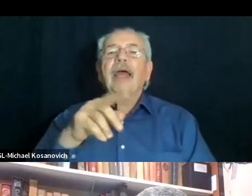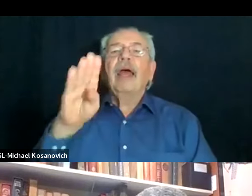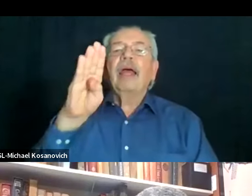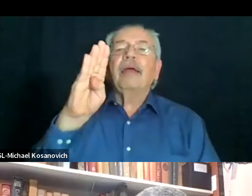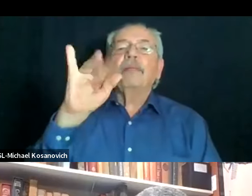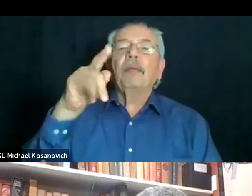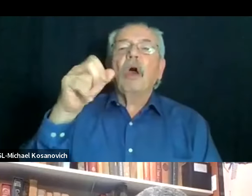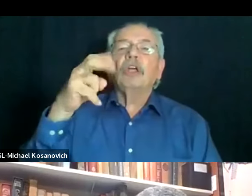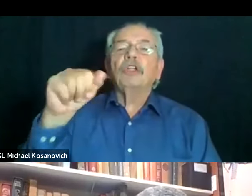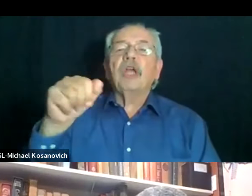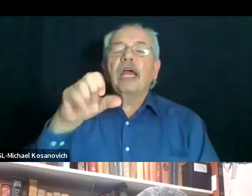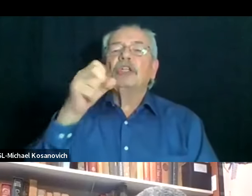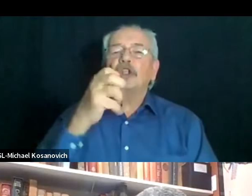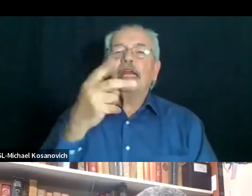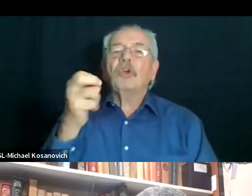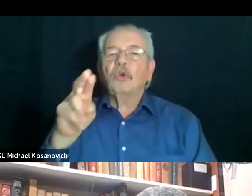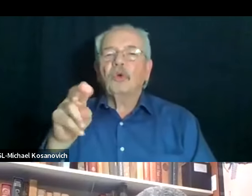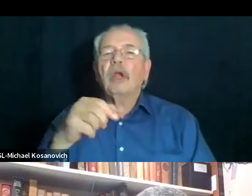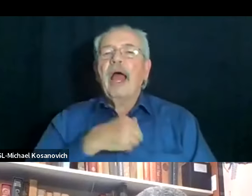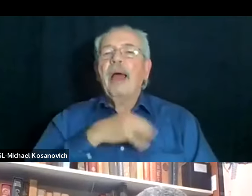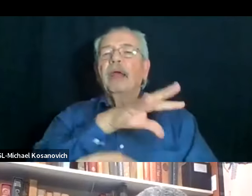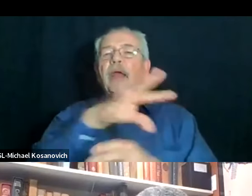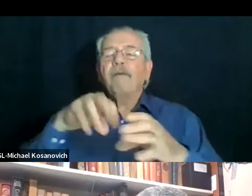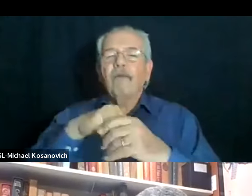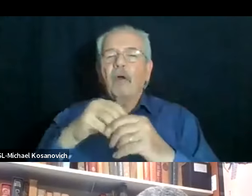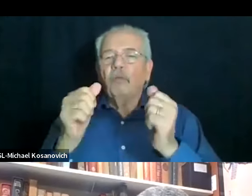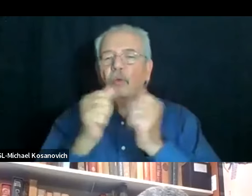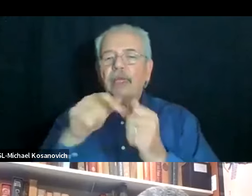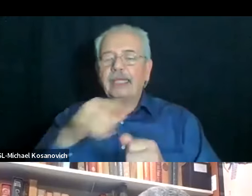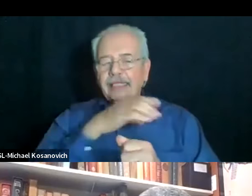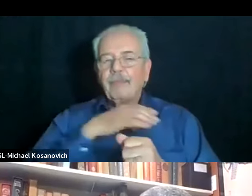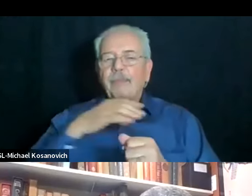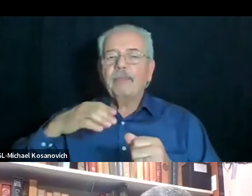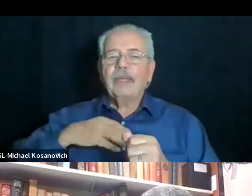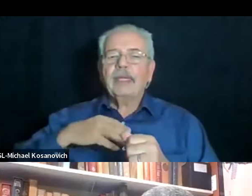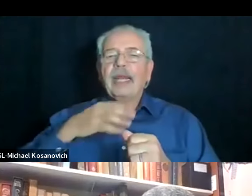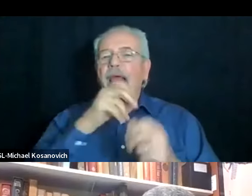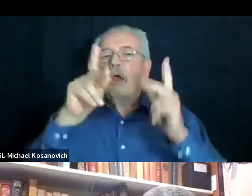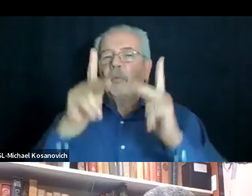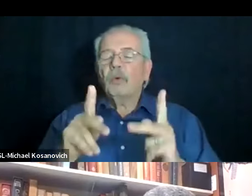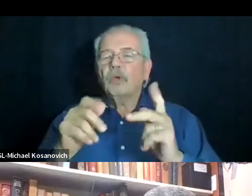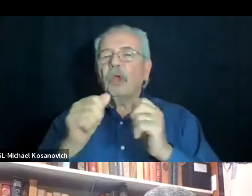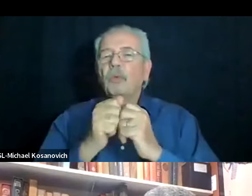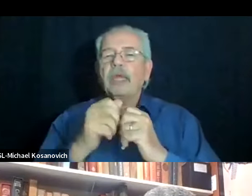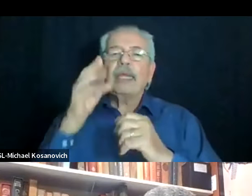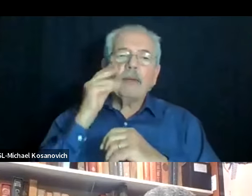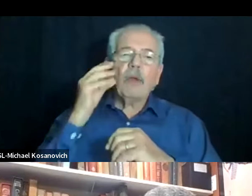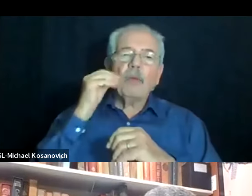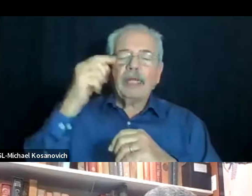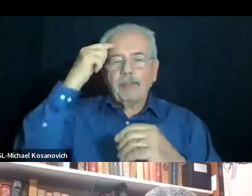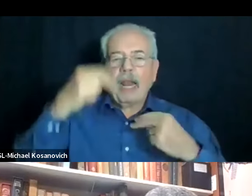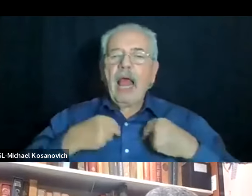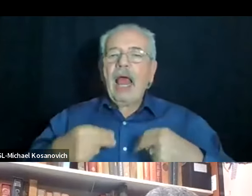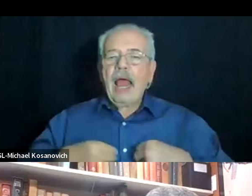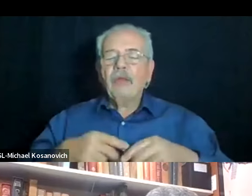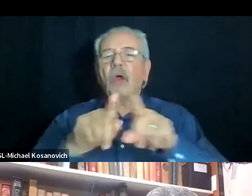Bipasha, she, her pronouns. I'm part of this committee as a person with lived experience in mental health.